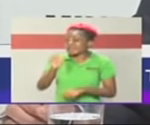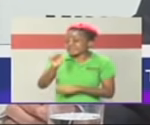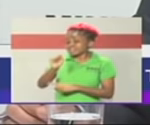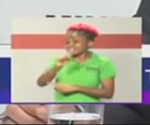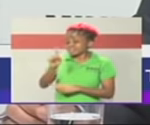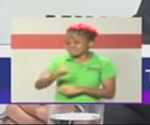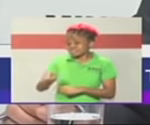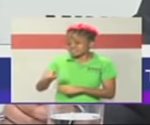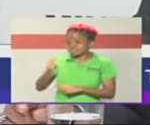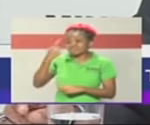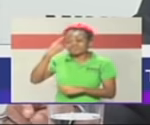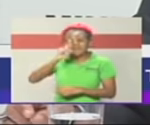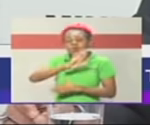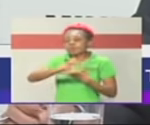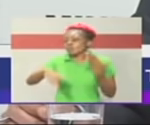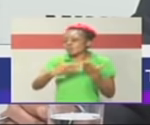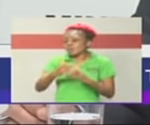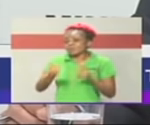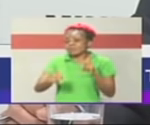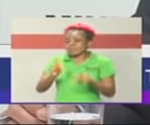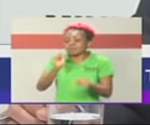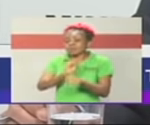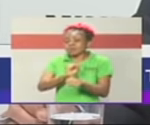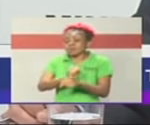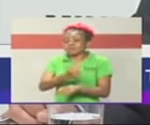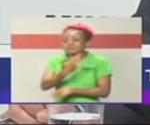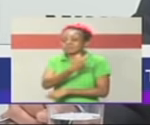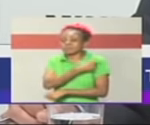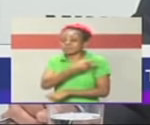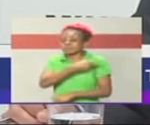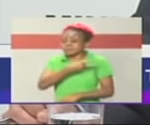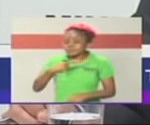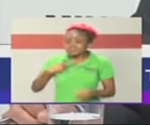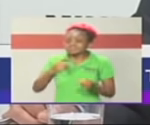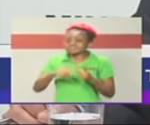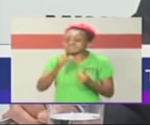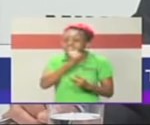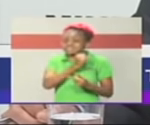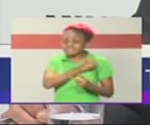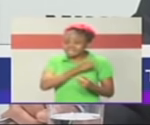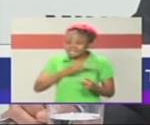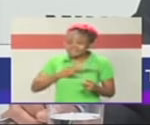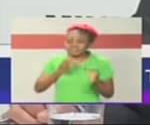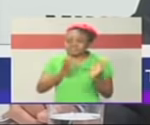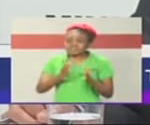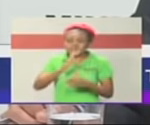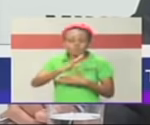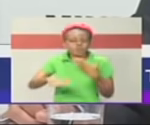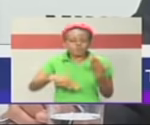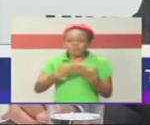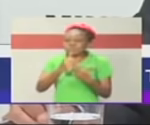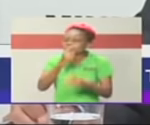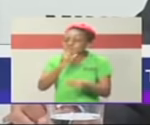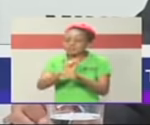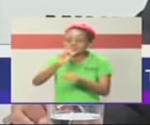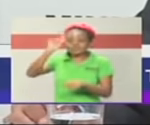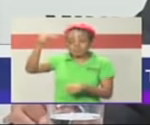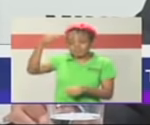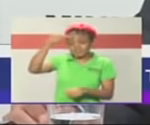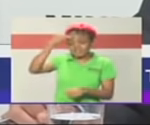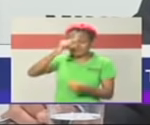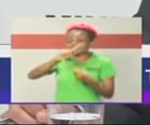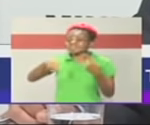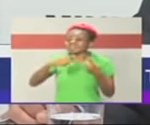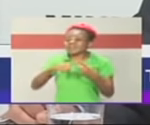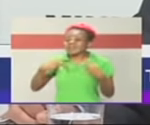all parliamentarians, senators, local government officials when we had the AstraZeneca